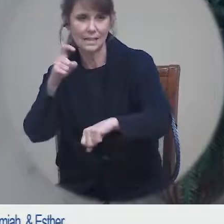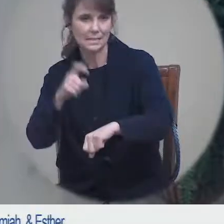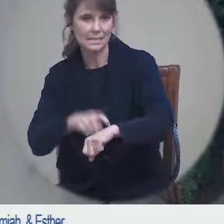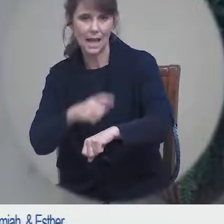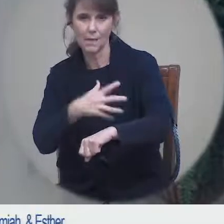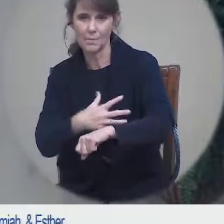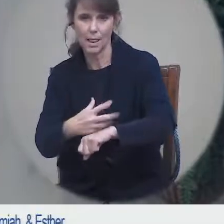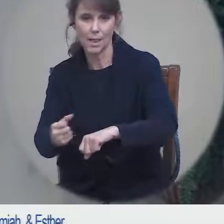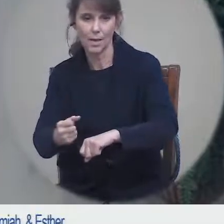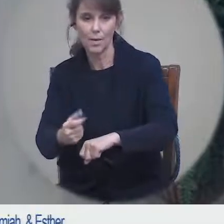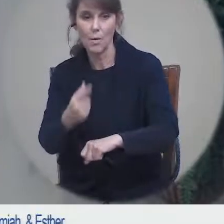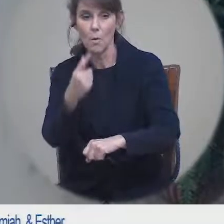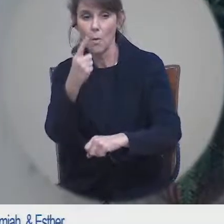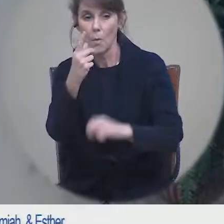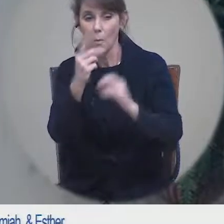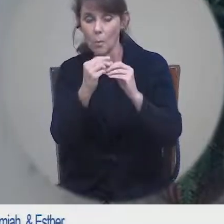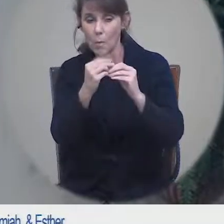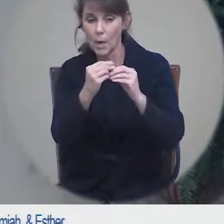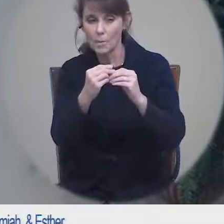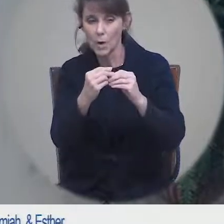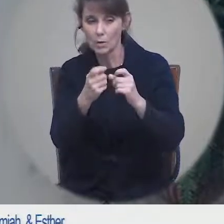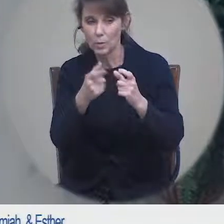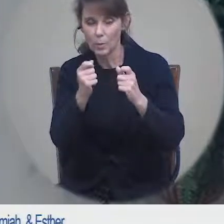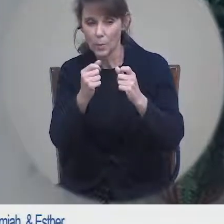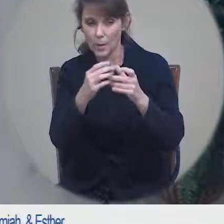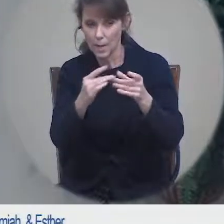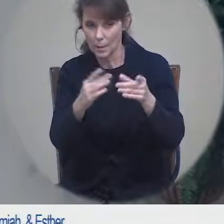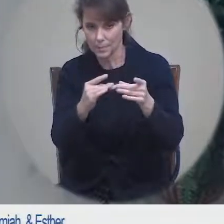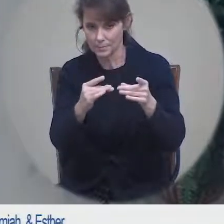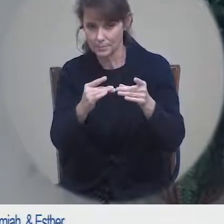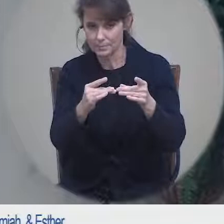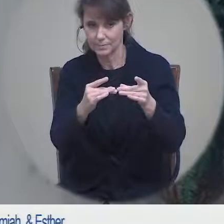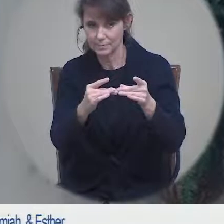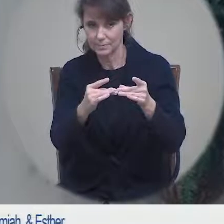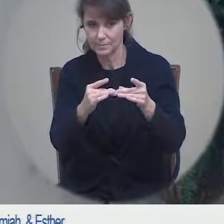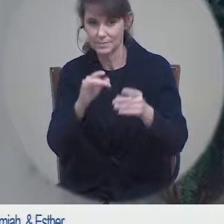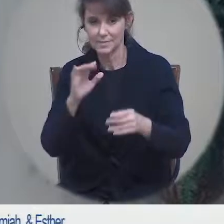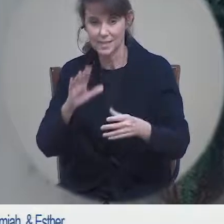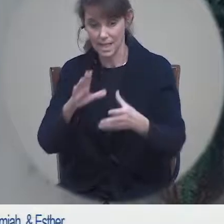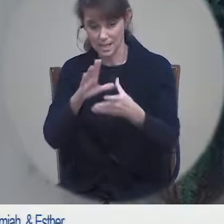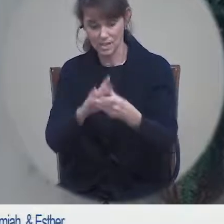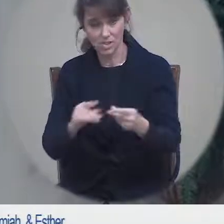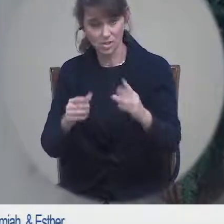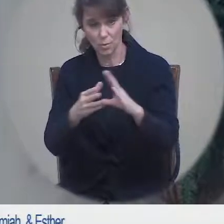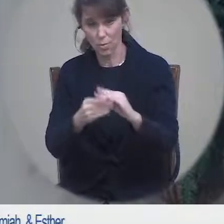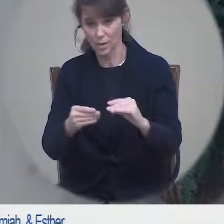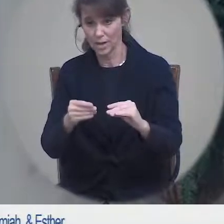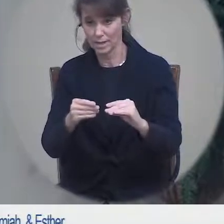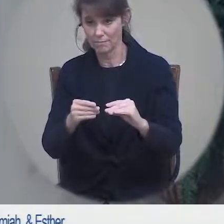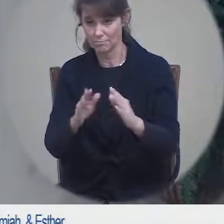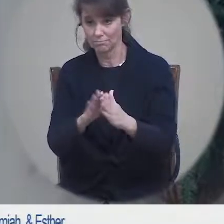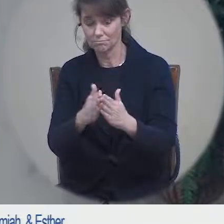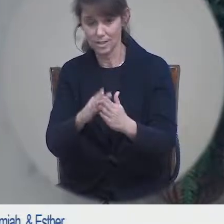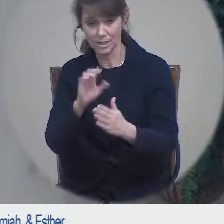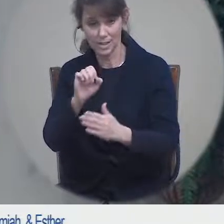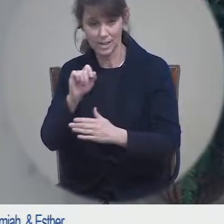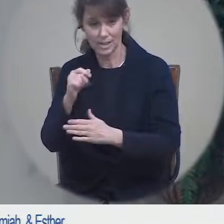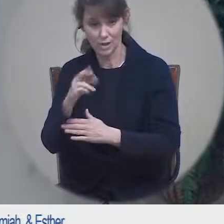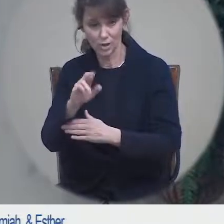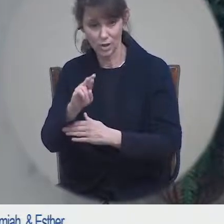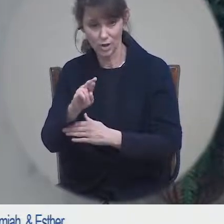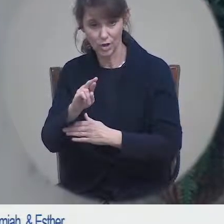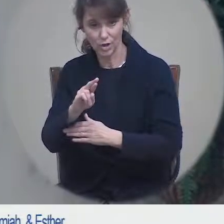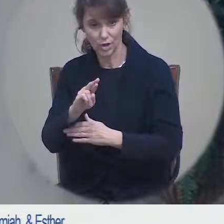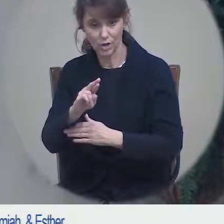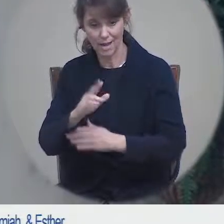one more just quick comment. There's lots of application we can draw from Esther. People have put some forward,